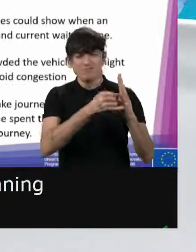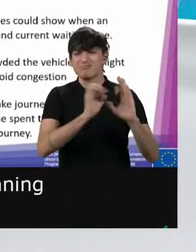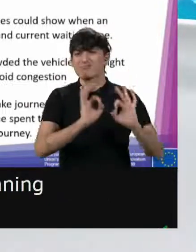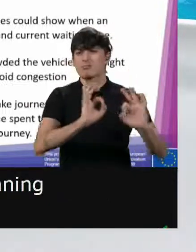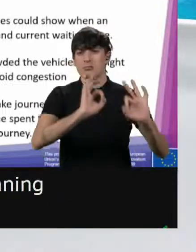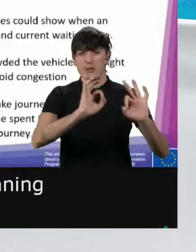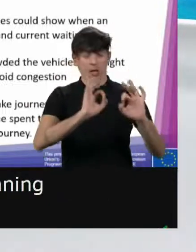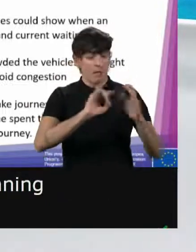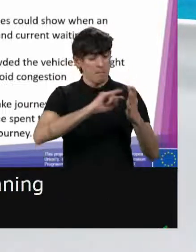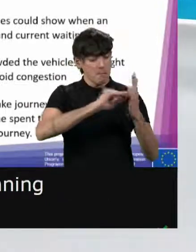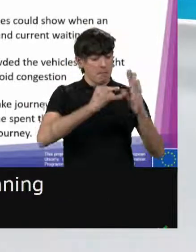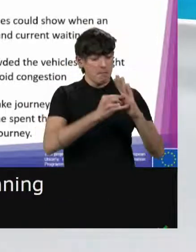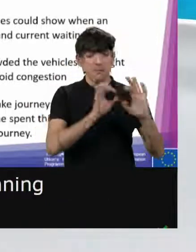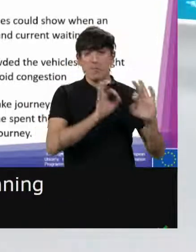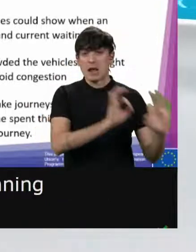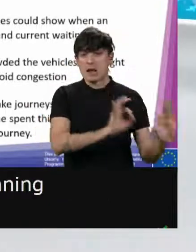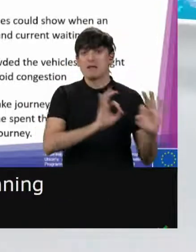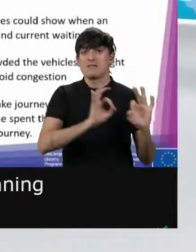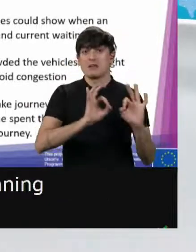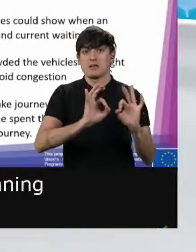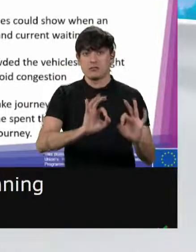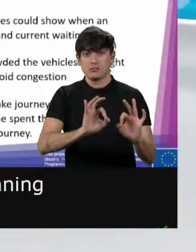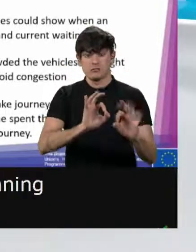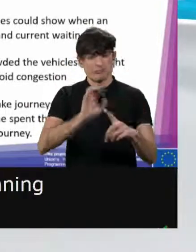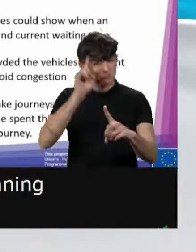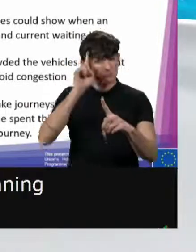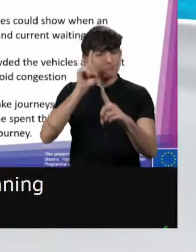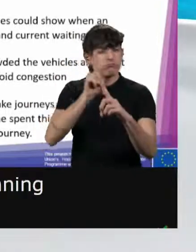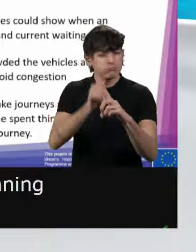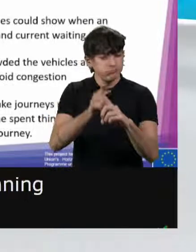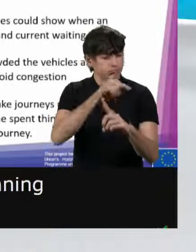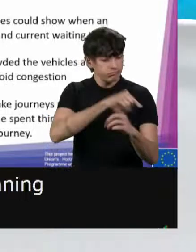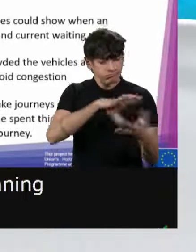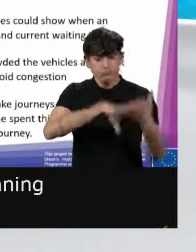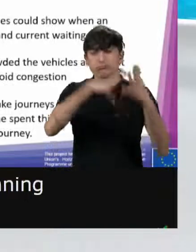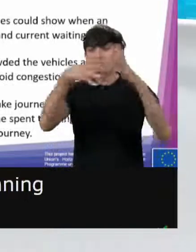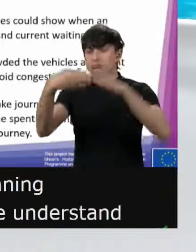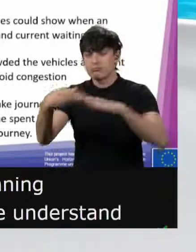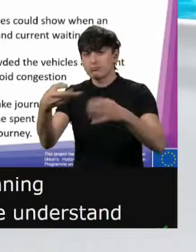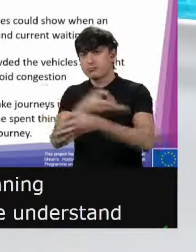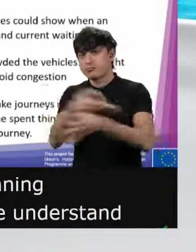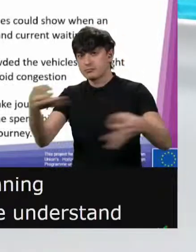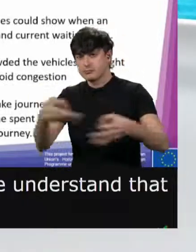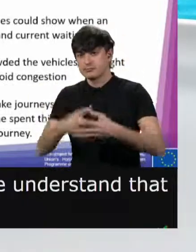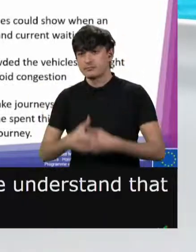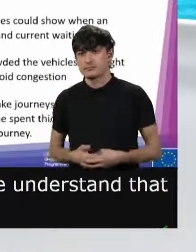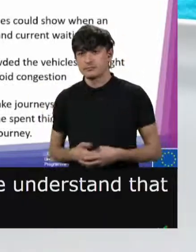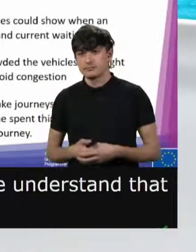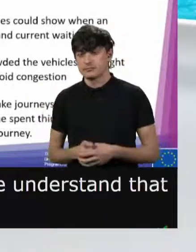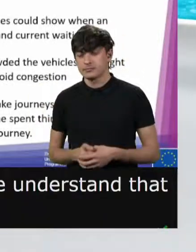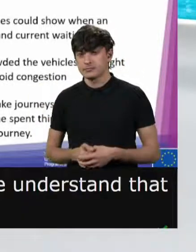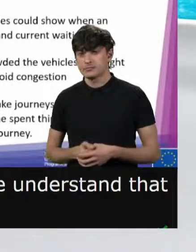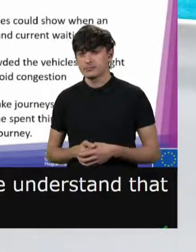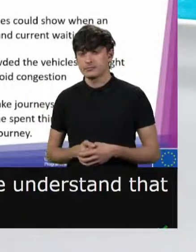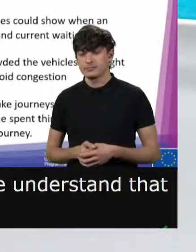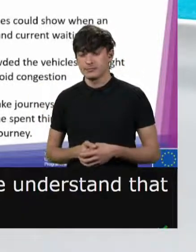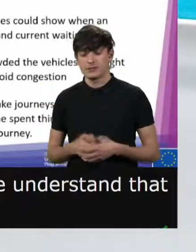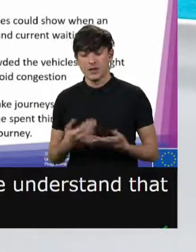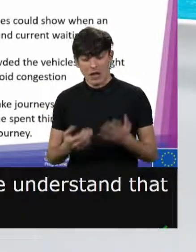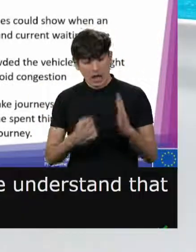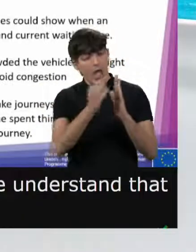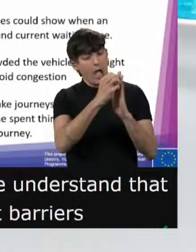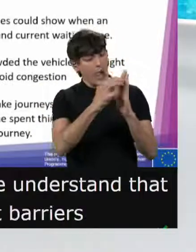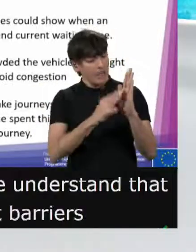We understand that applications that plan travel should recognize that barriers to